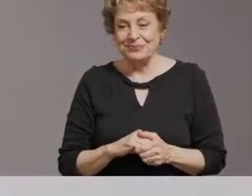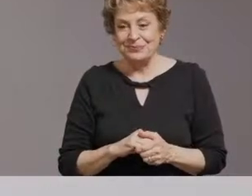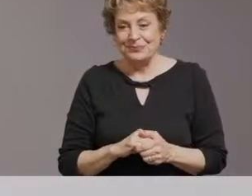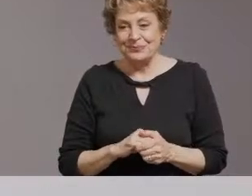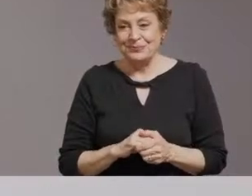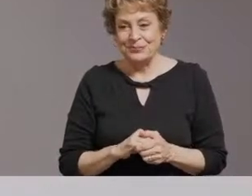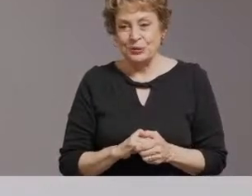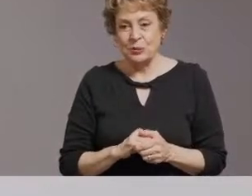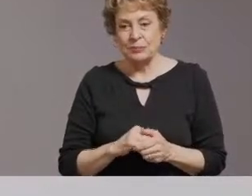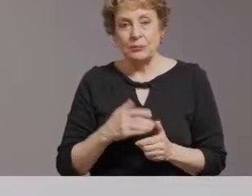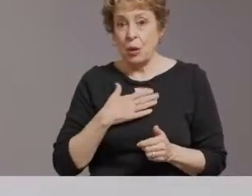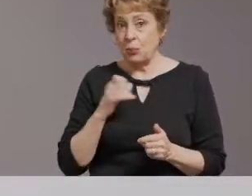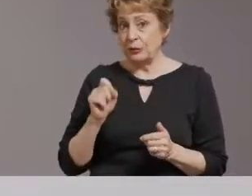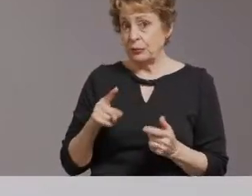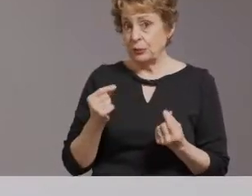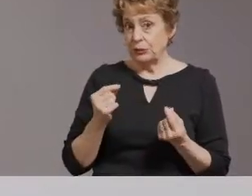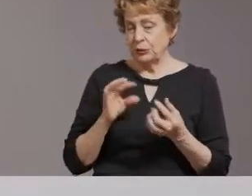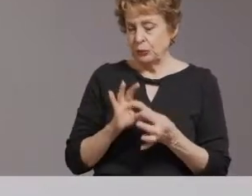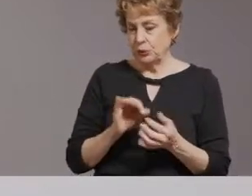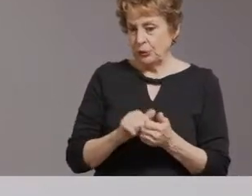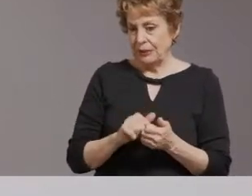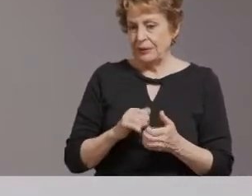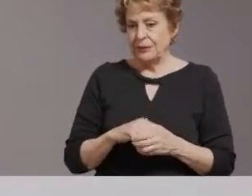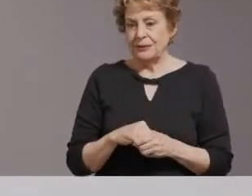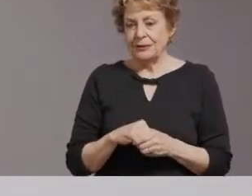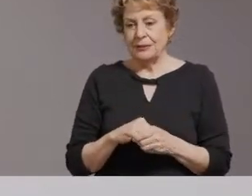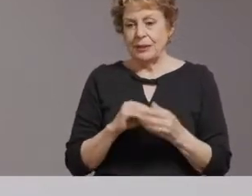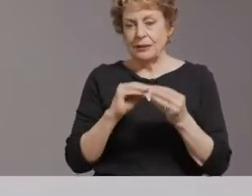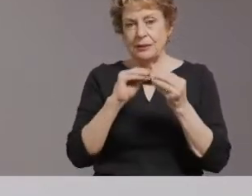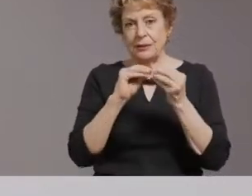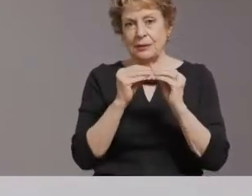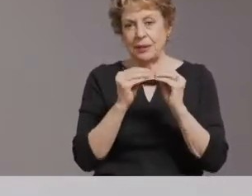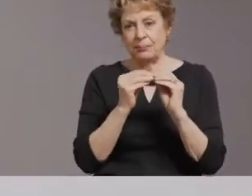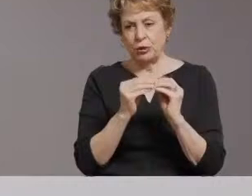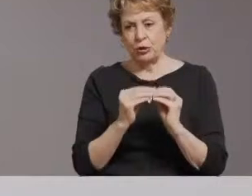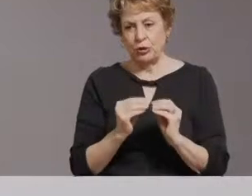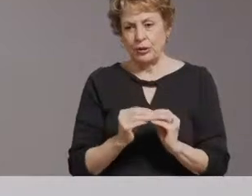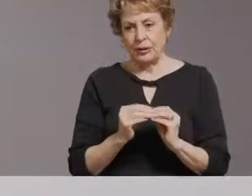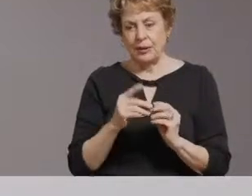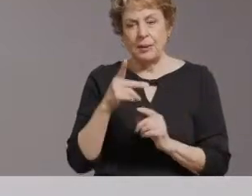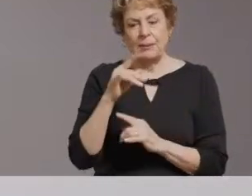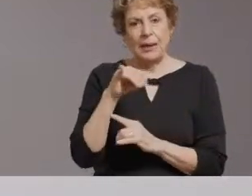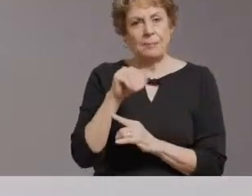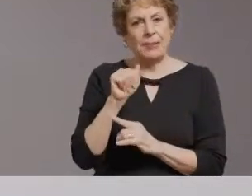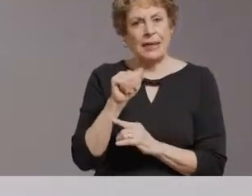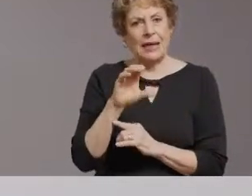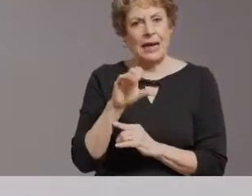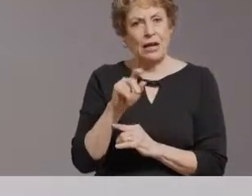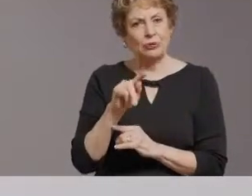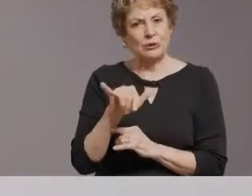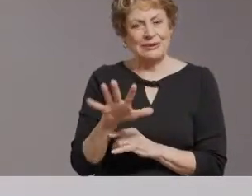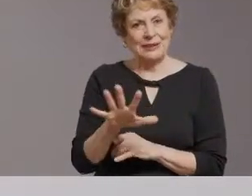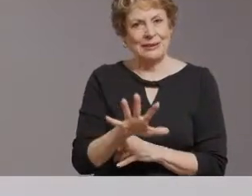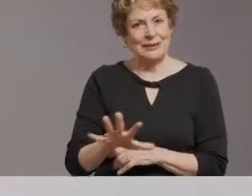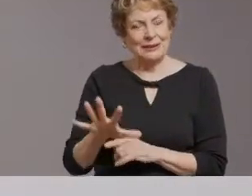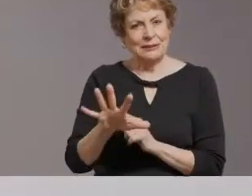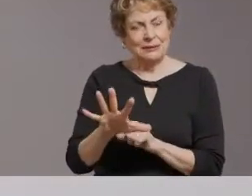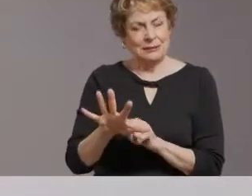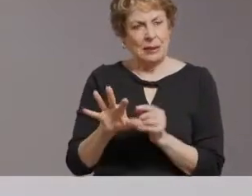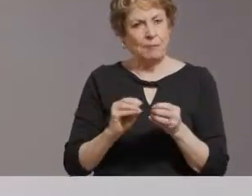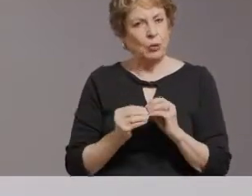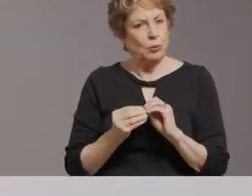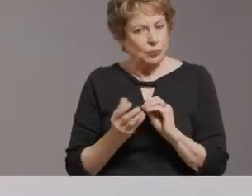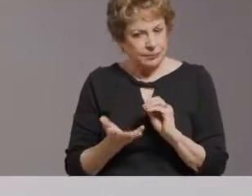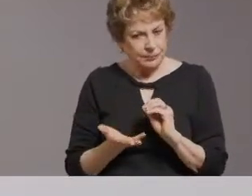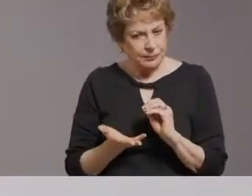So my question has to do with some data that Pima County officials are pointing out. So Pima County officials are